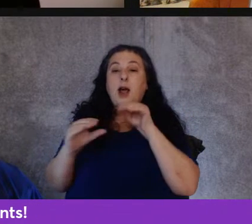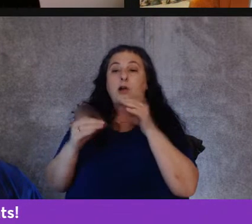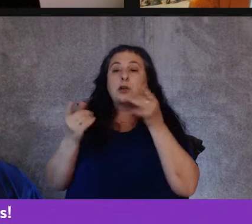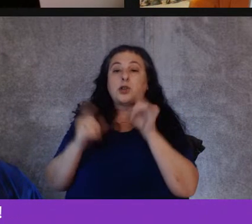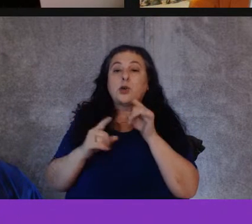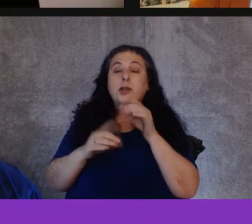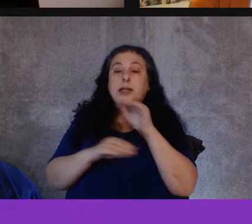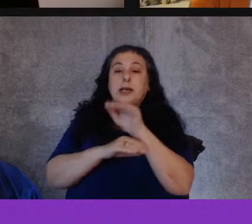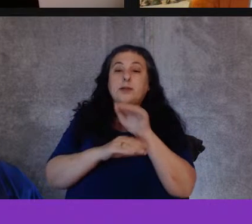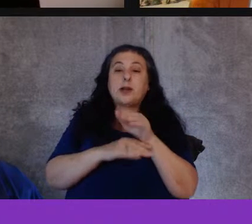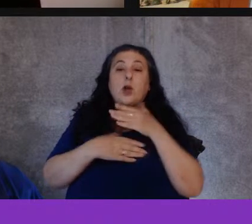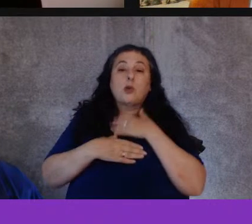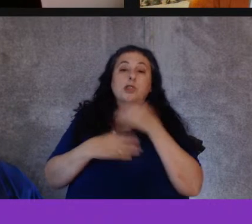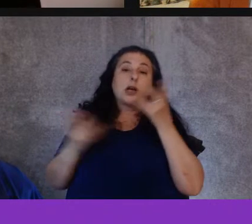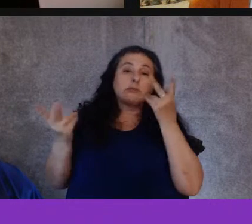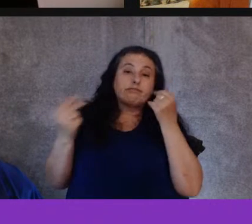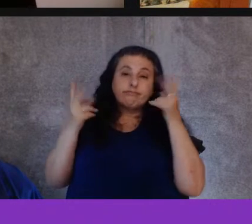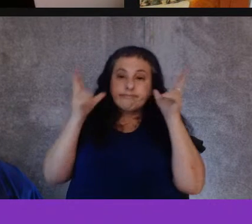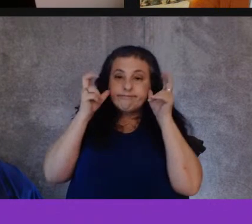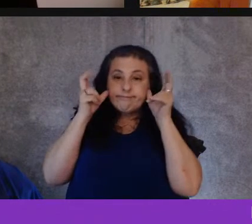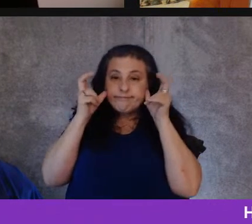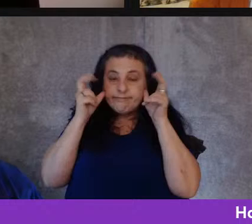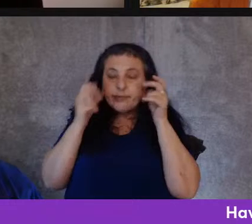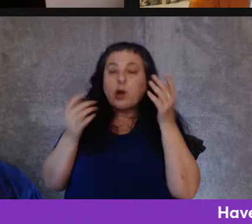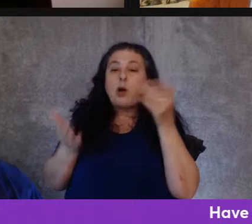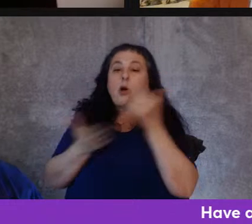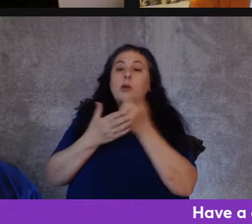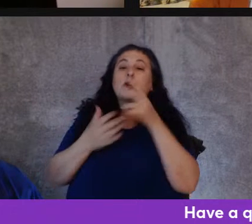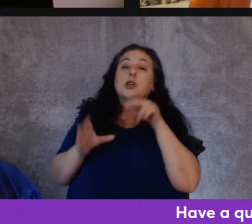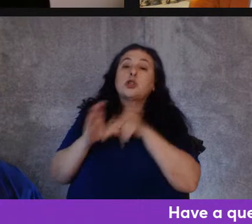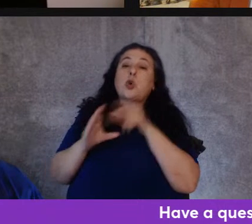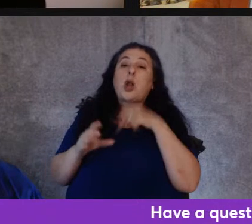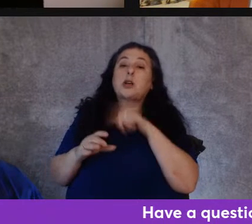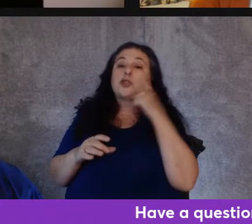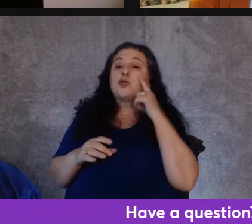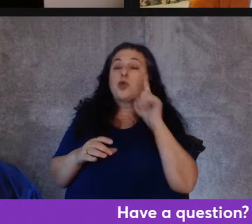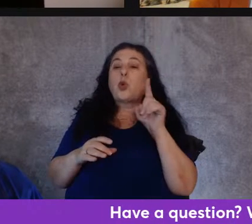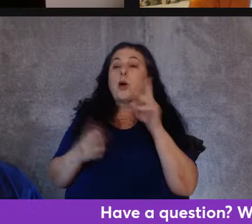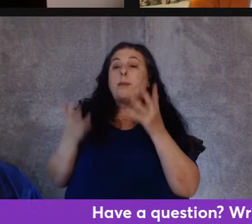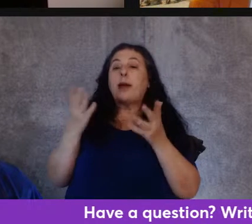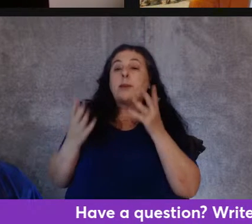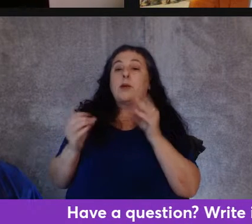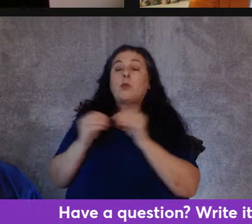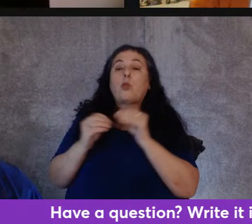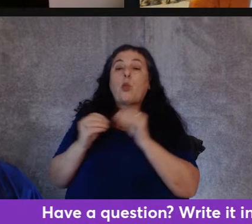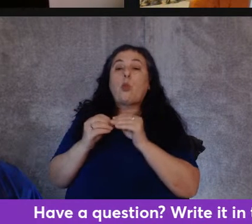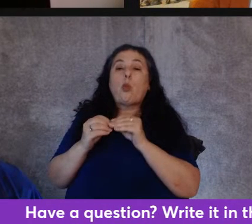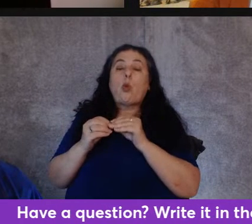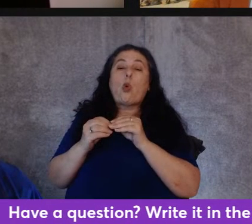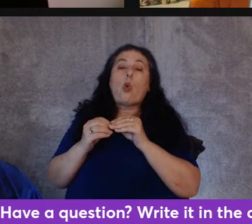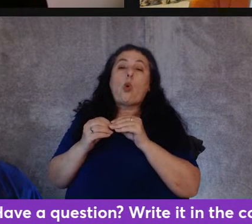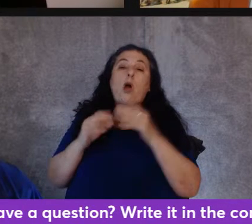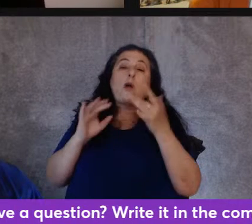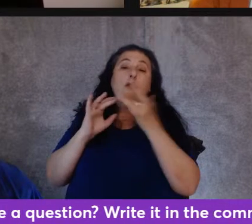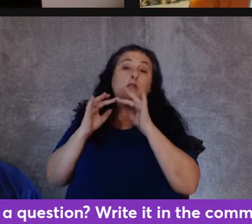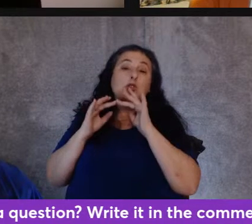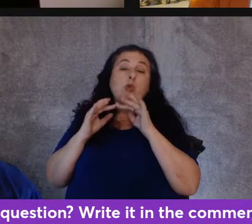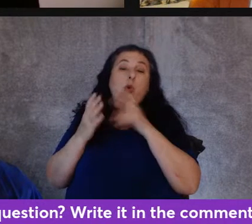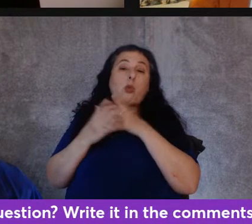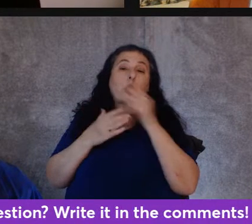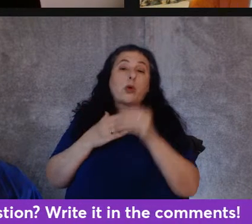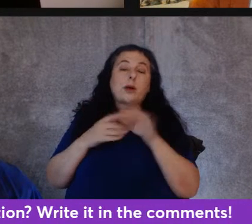the evening. Really appreciate that. Hope you all can join us for maybe some more virtual programs, as well as also